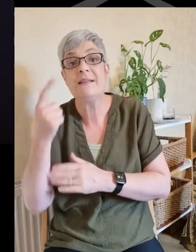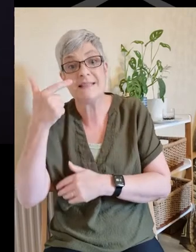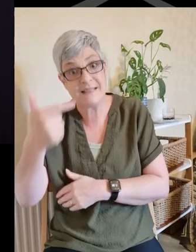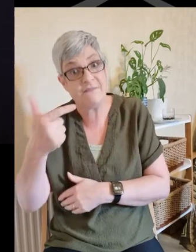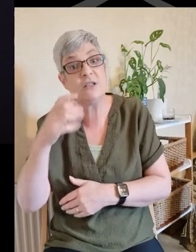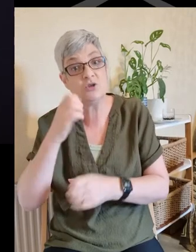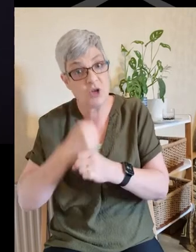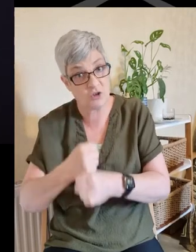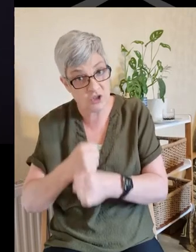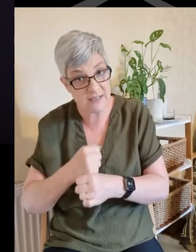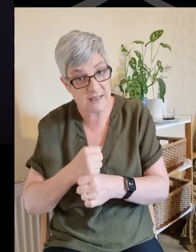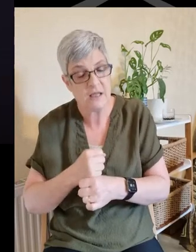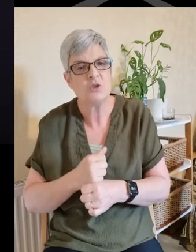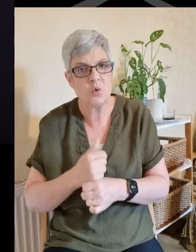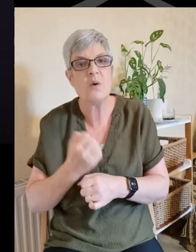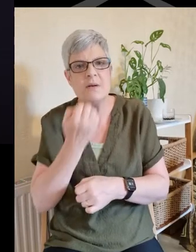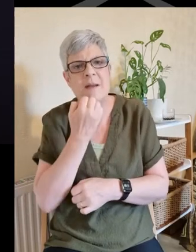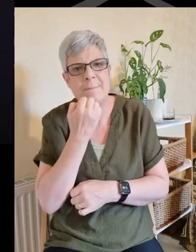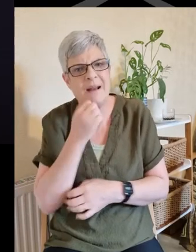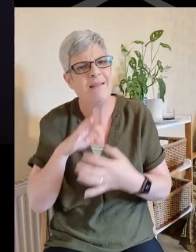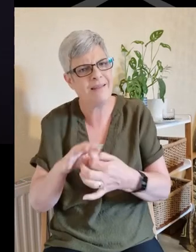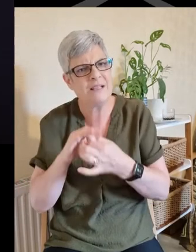with fullness and completeness.